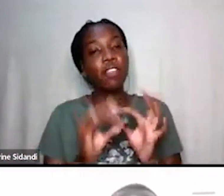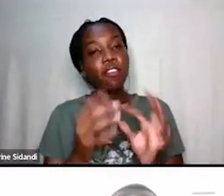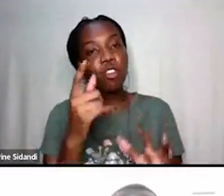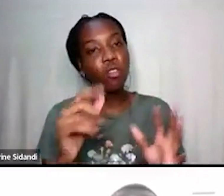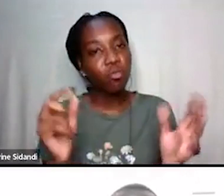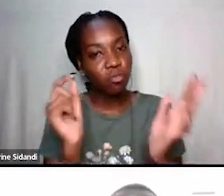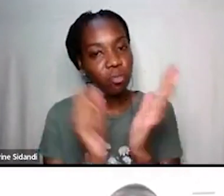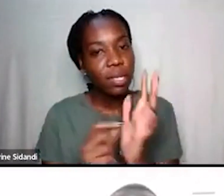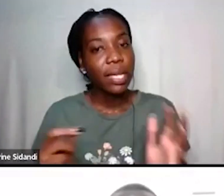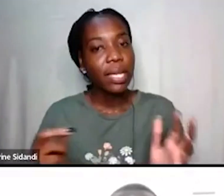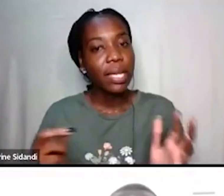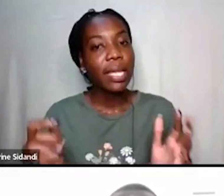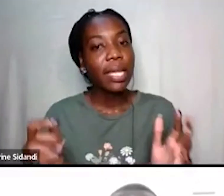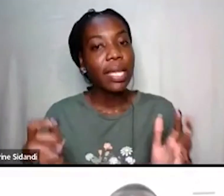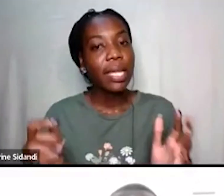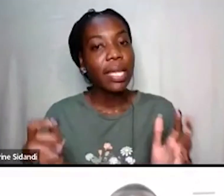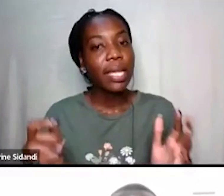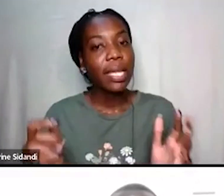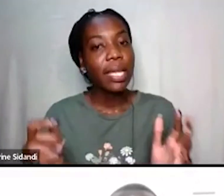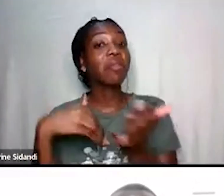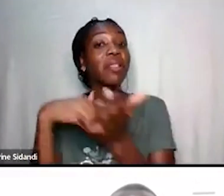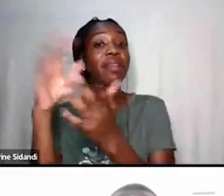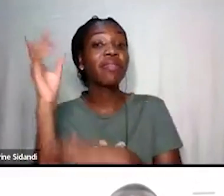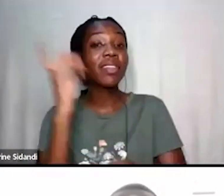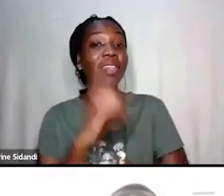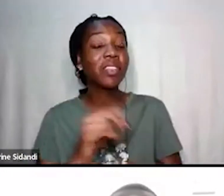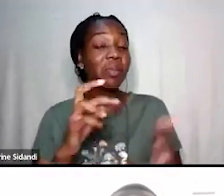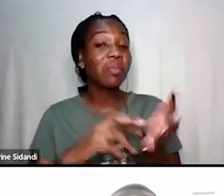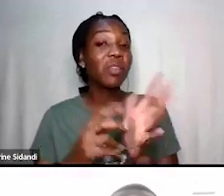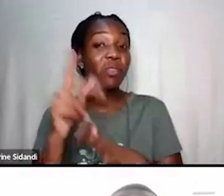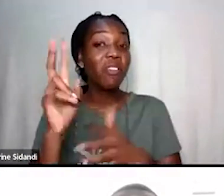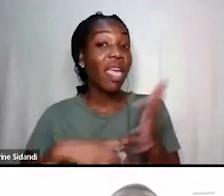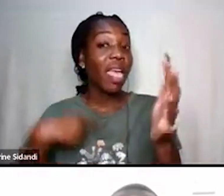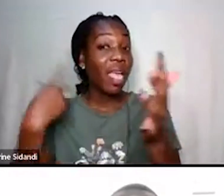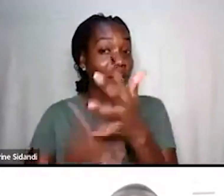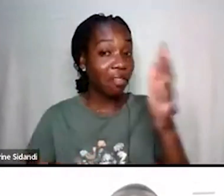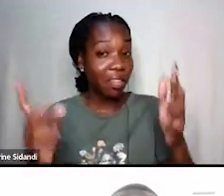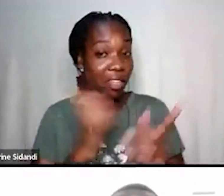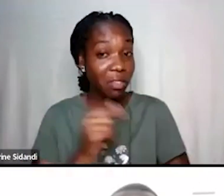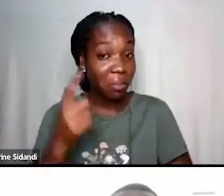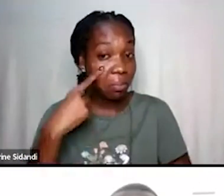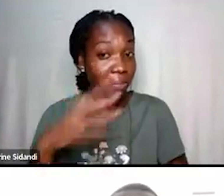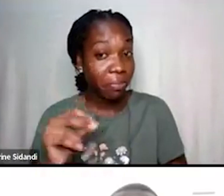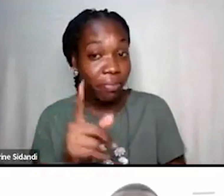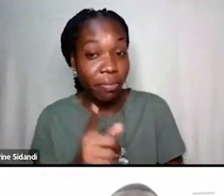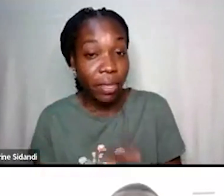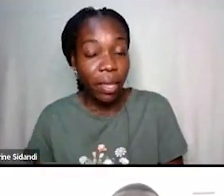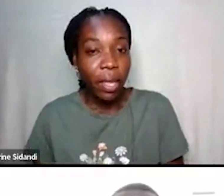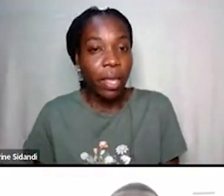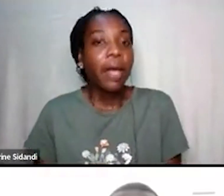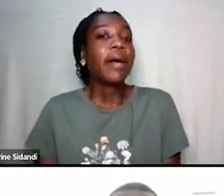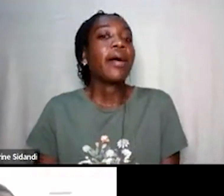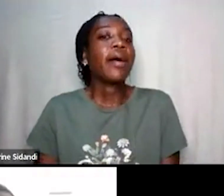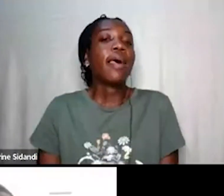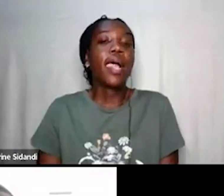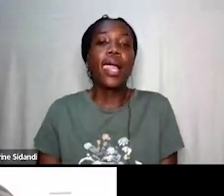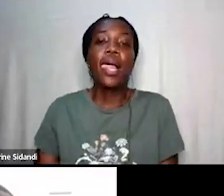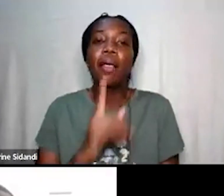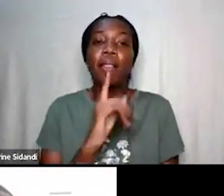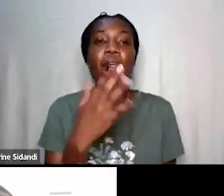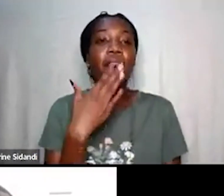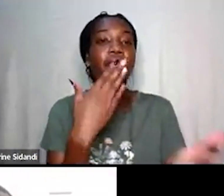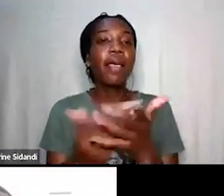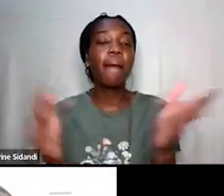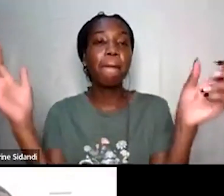4 people have already sent their emails on our inboxes, we may not be able to reach out to you. So thank you